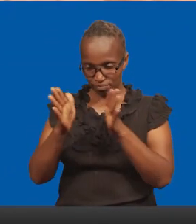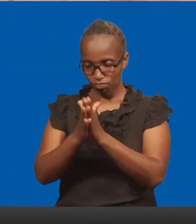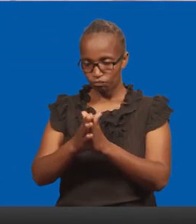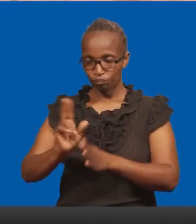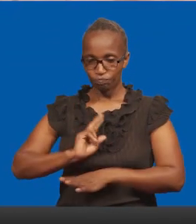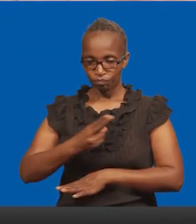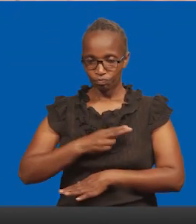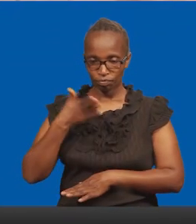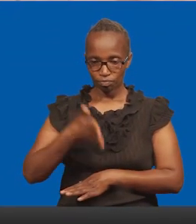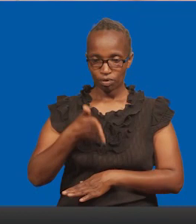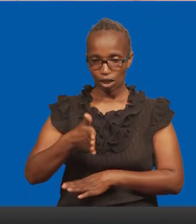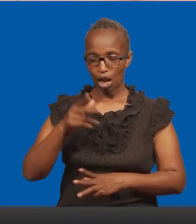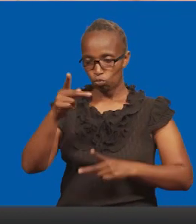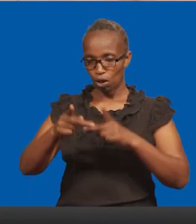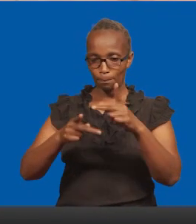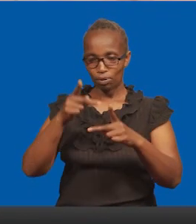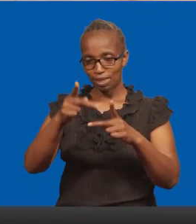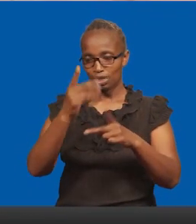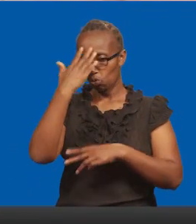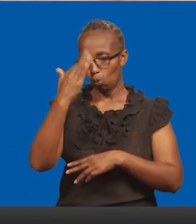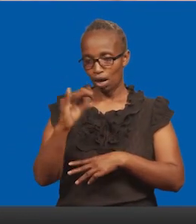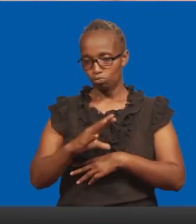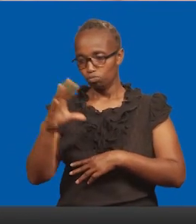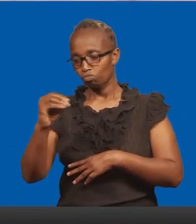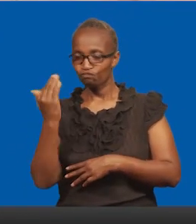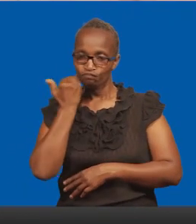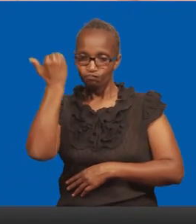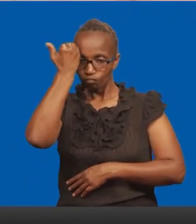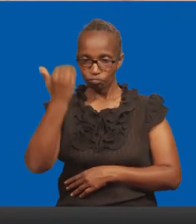and he is already with us, and we are processing him so that he can be taken to court.